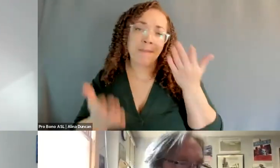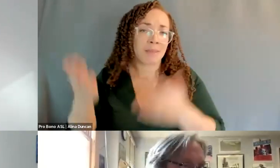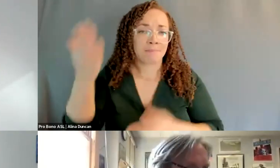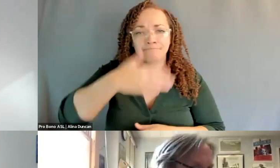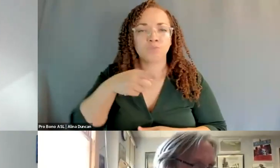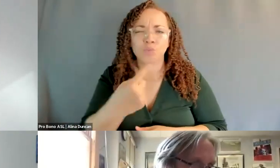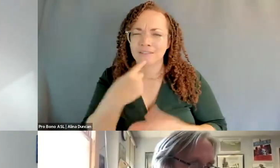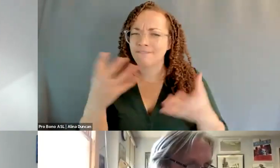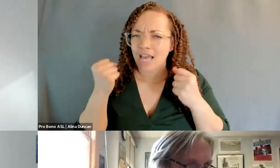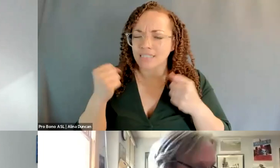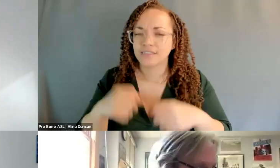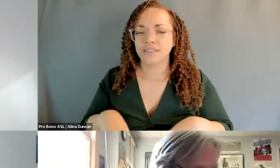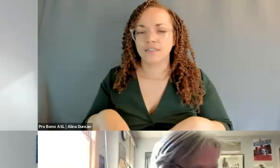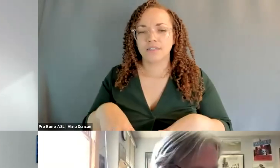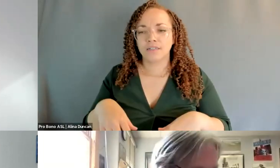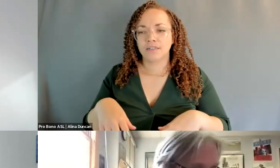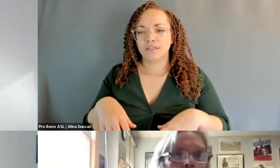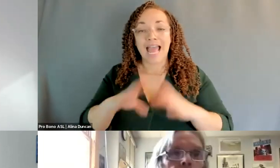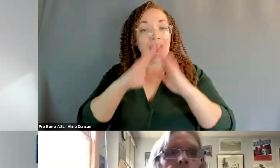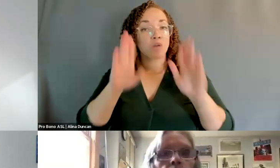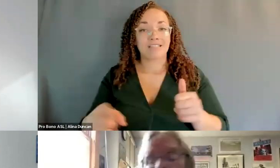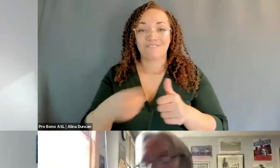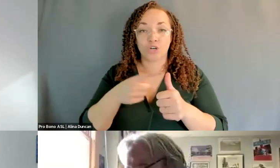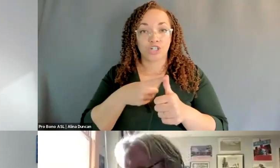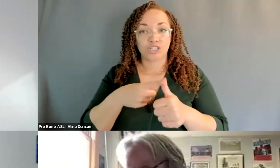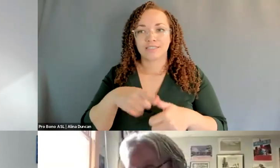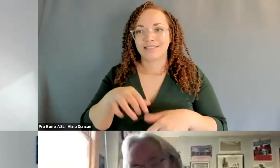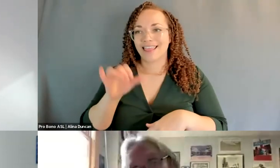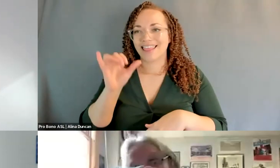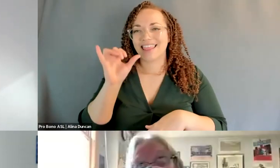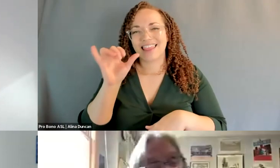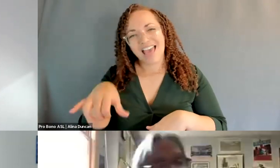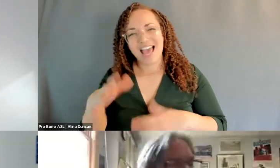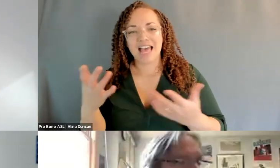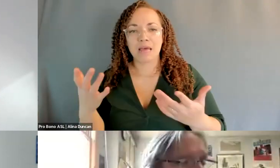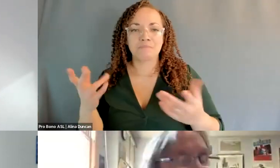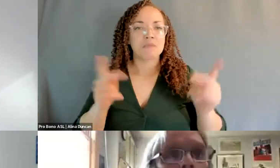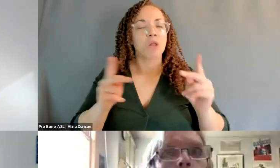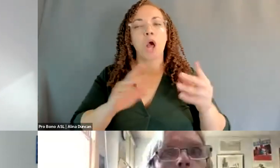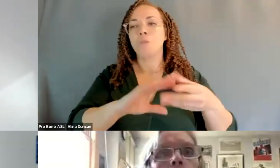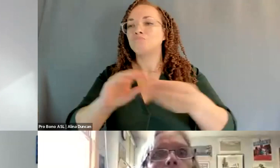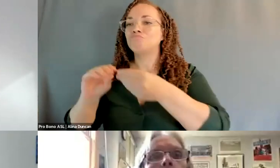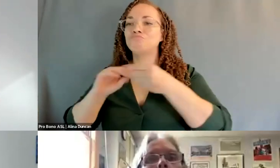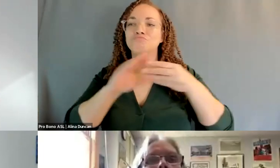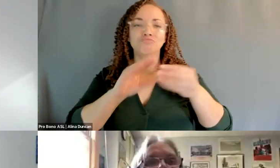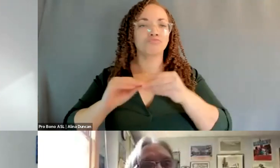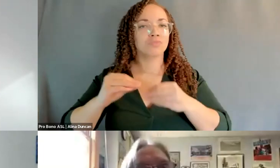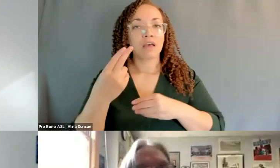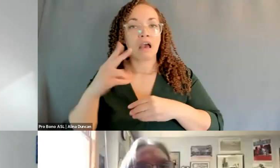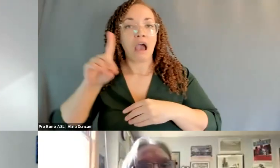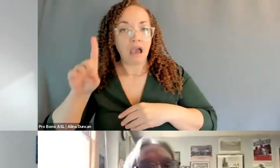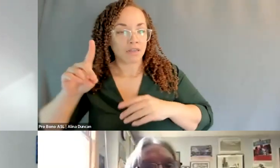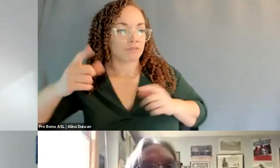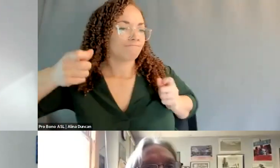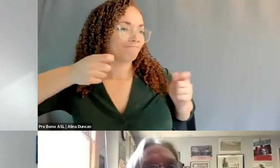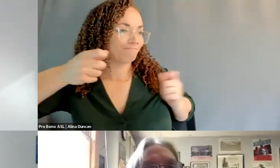how Housing First has been a rhetorical device that's been co-opted by HUD. Can you say more about that? And can you